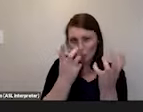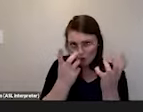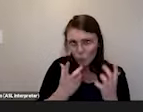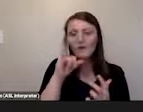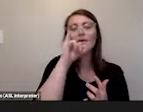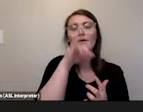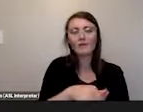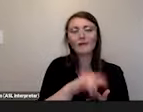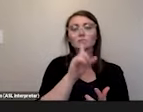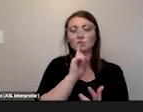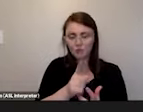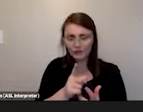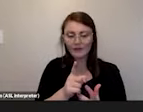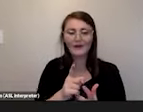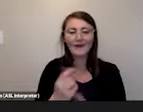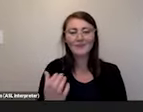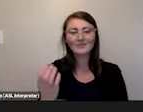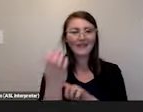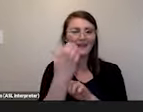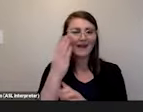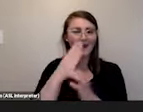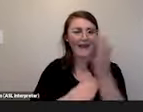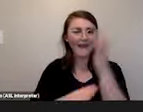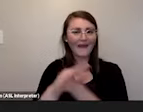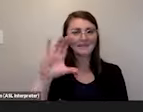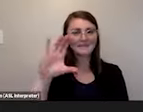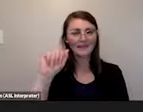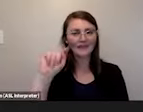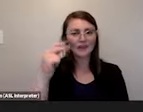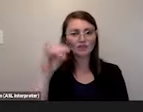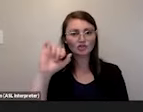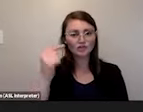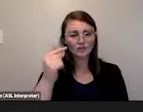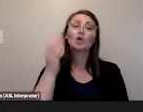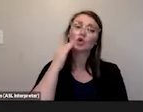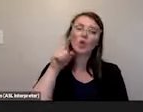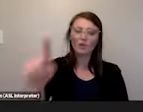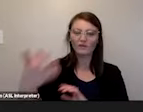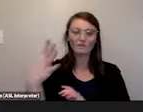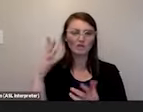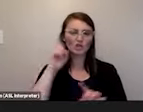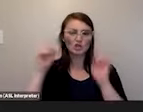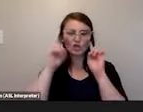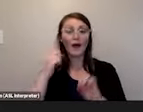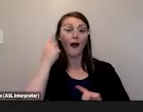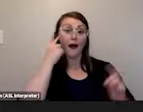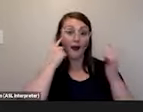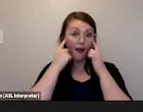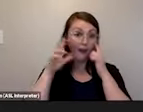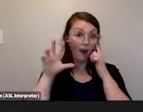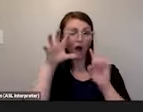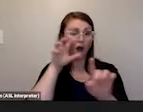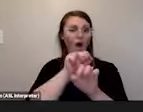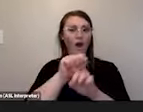catching. Everyone talks about things being eye catching, and I can